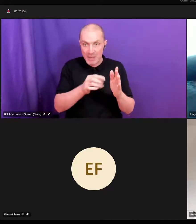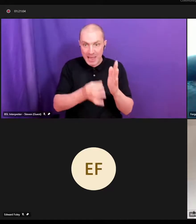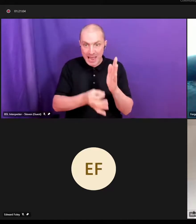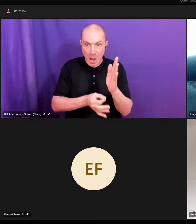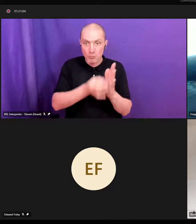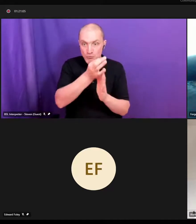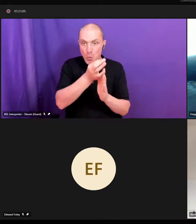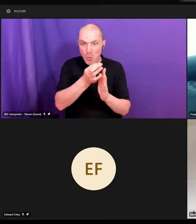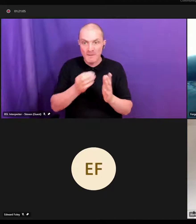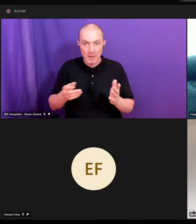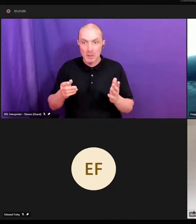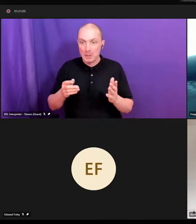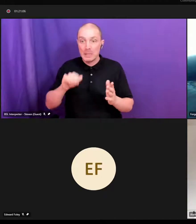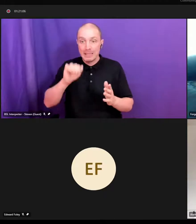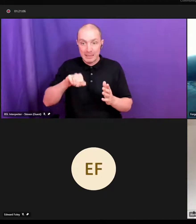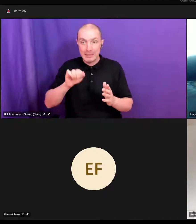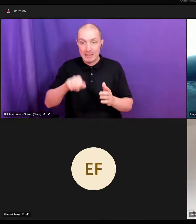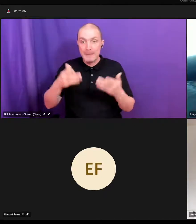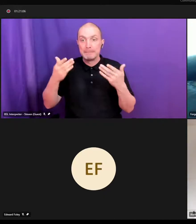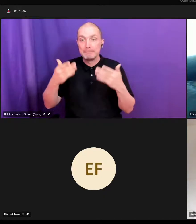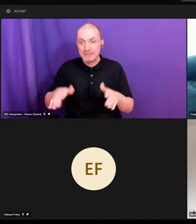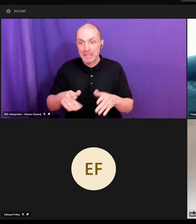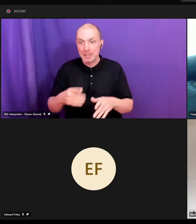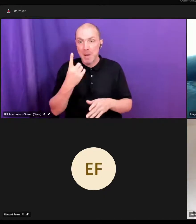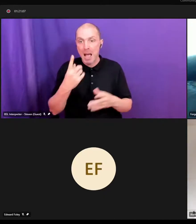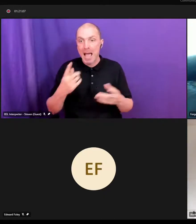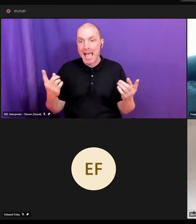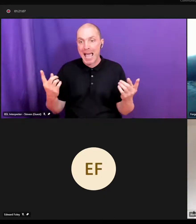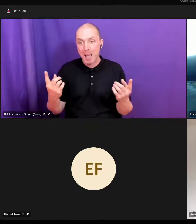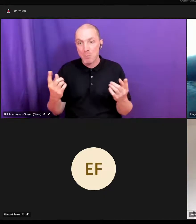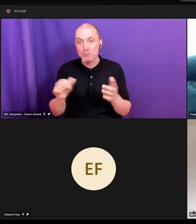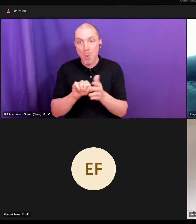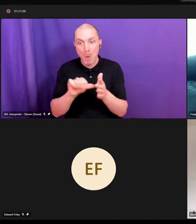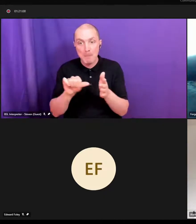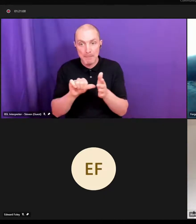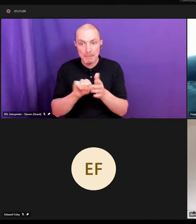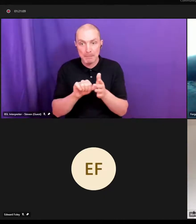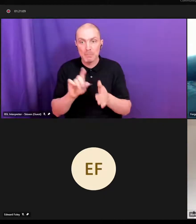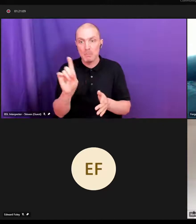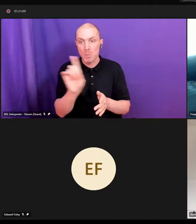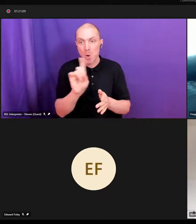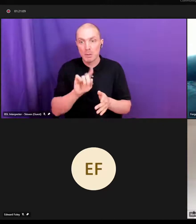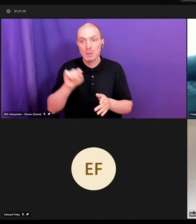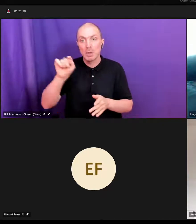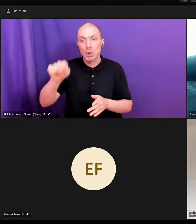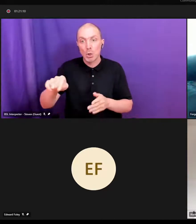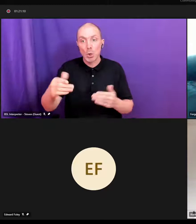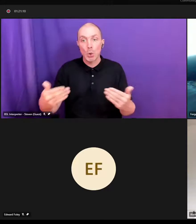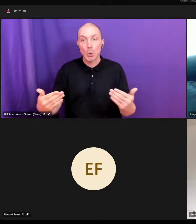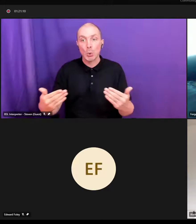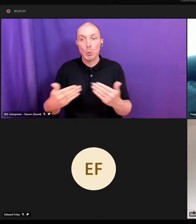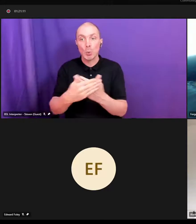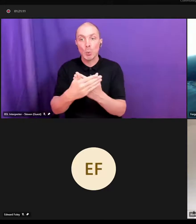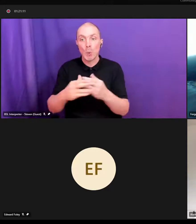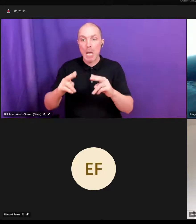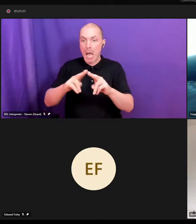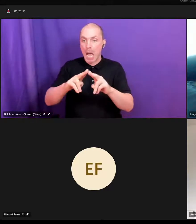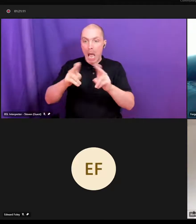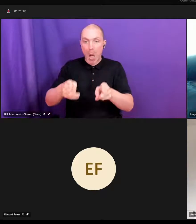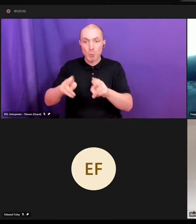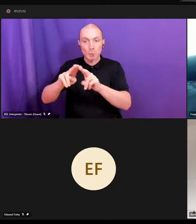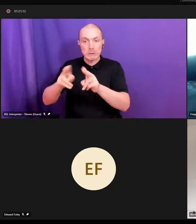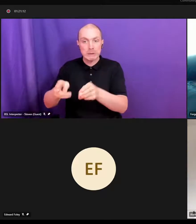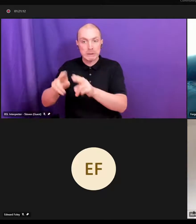issue, Alistair, with the fact that a number of the new housing developments who might have put small play areas in